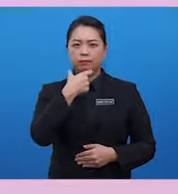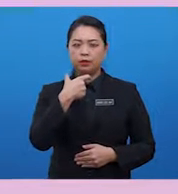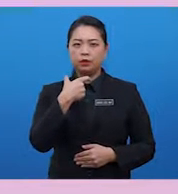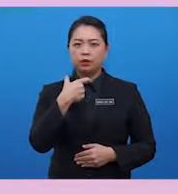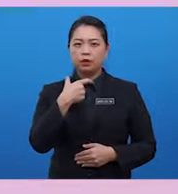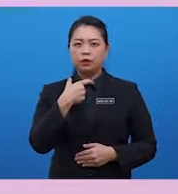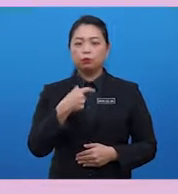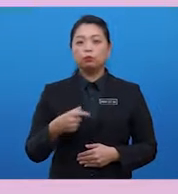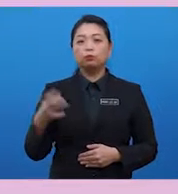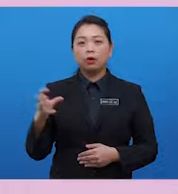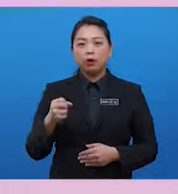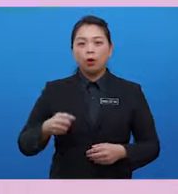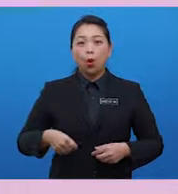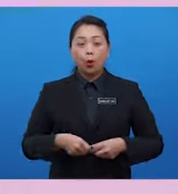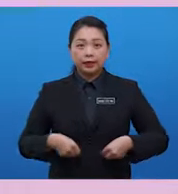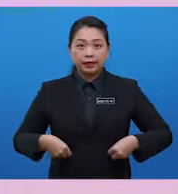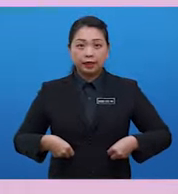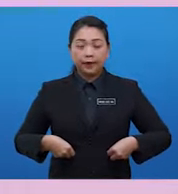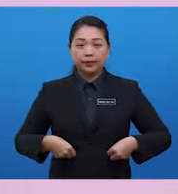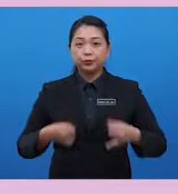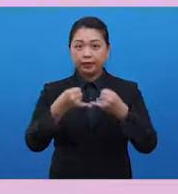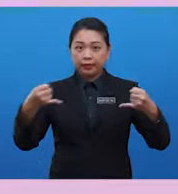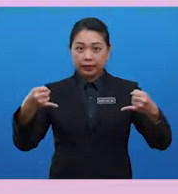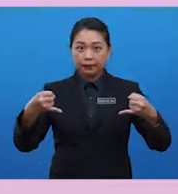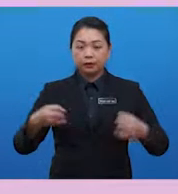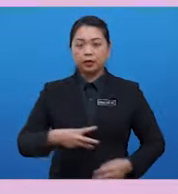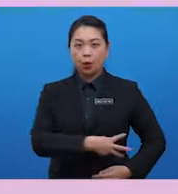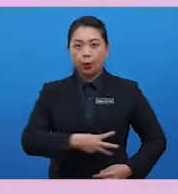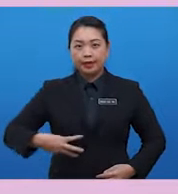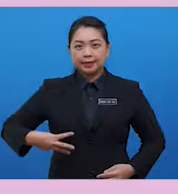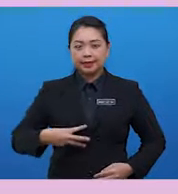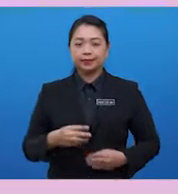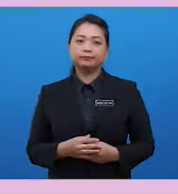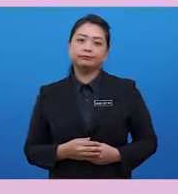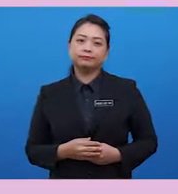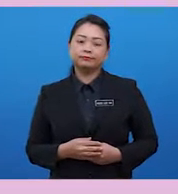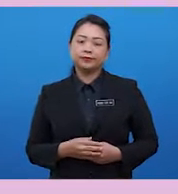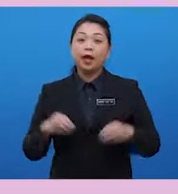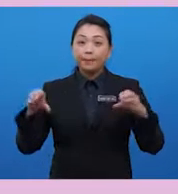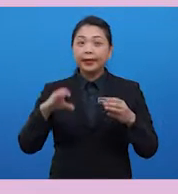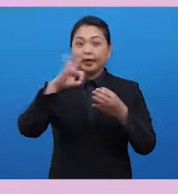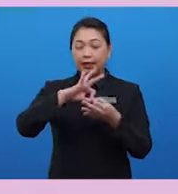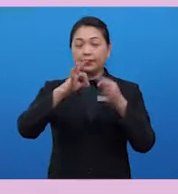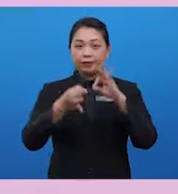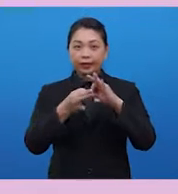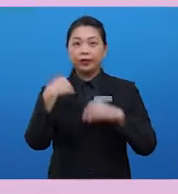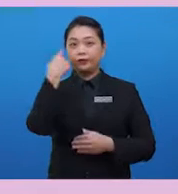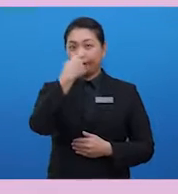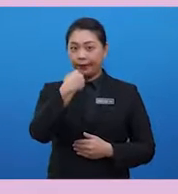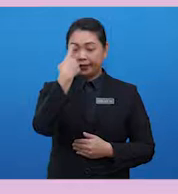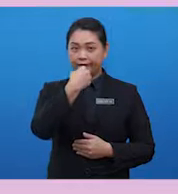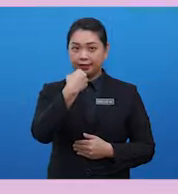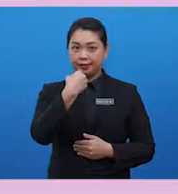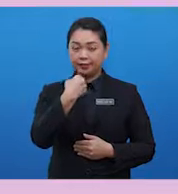a measuring tape around her waist. Now, we can infer from her facial expression and